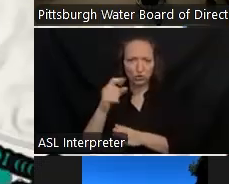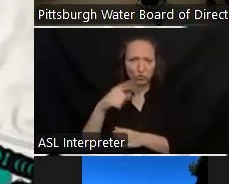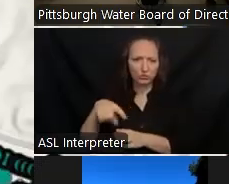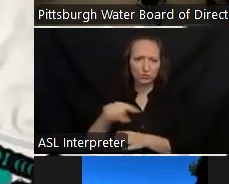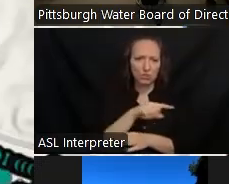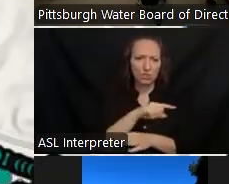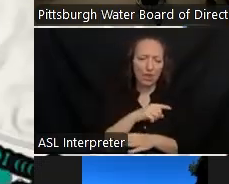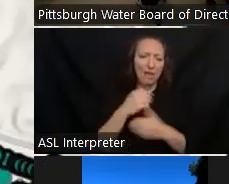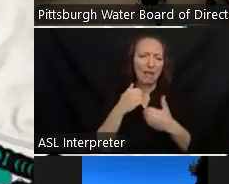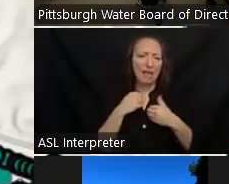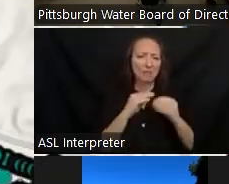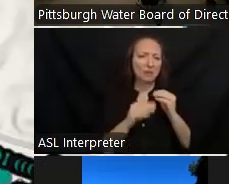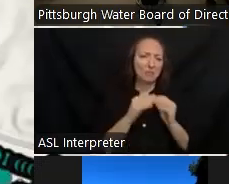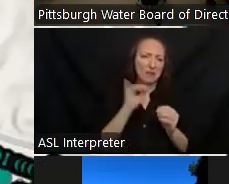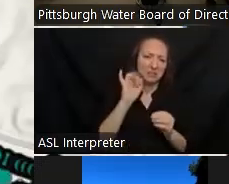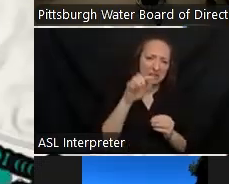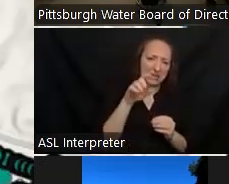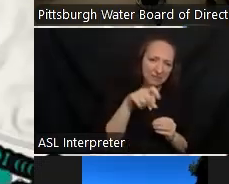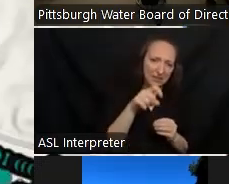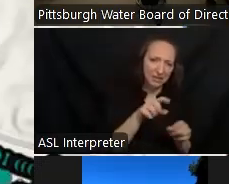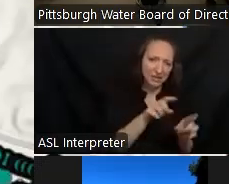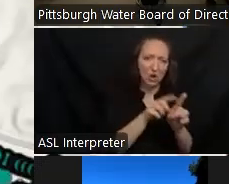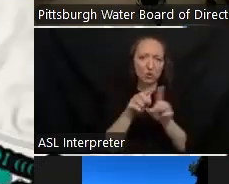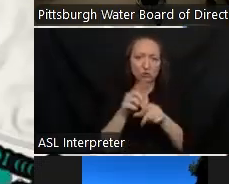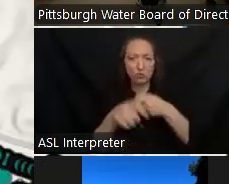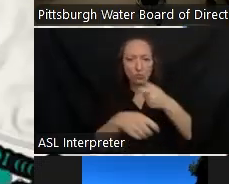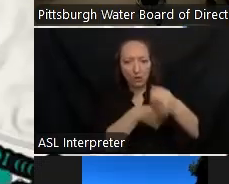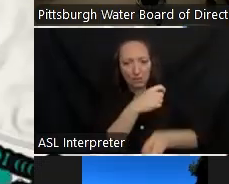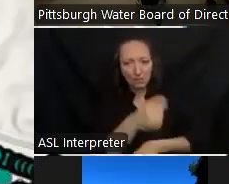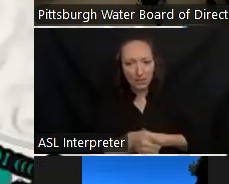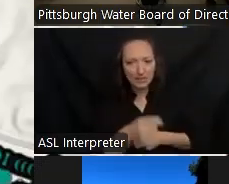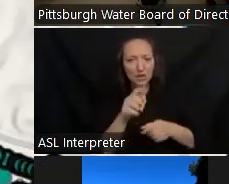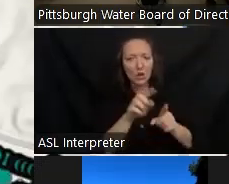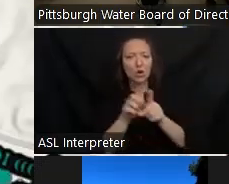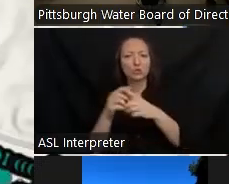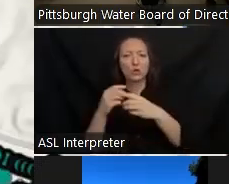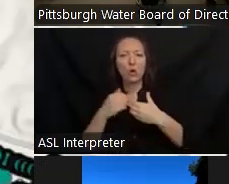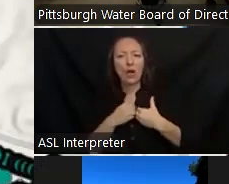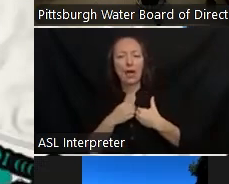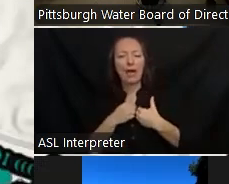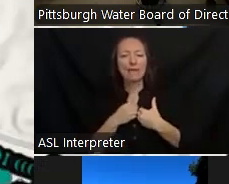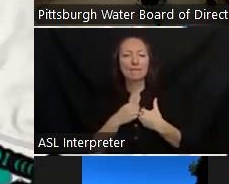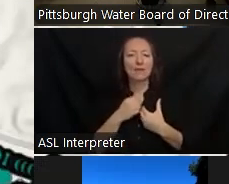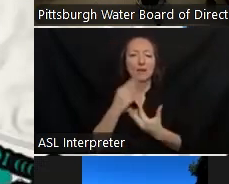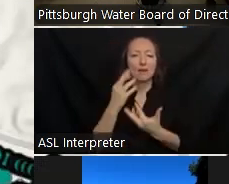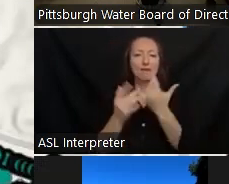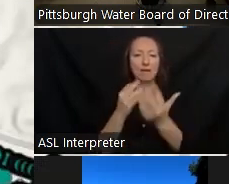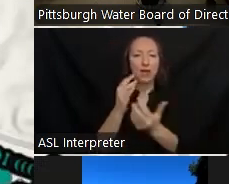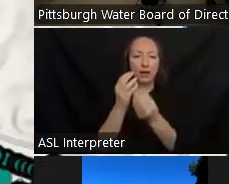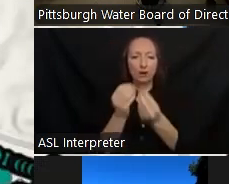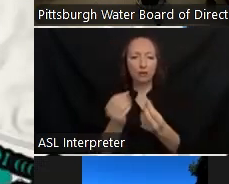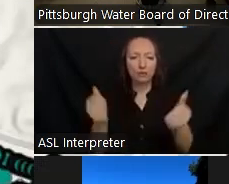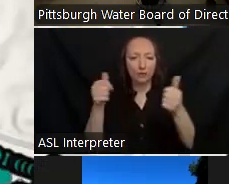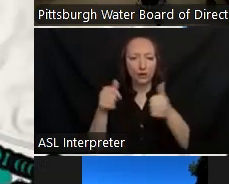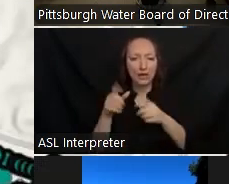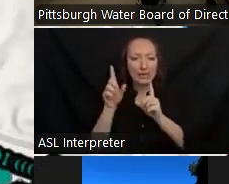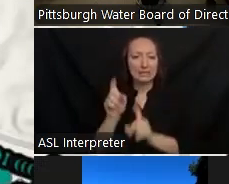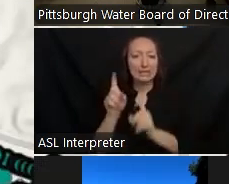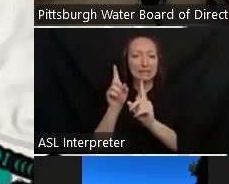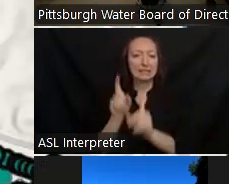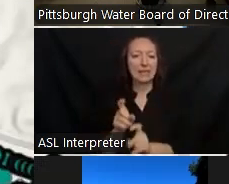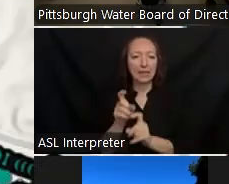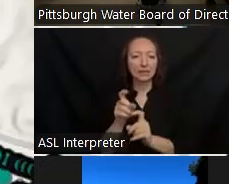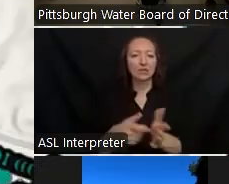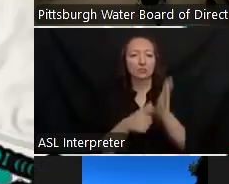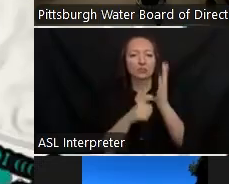also complete fire flow tests that may be required for a developer or a contractor doing some work in the area so they can confirm available